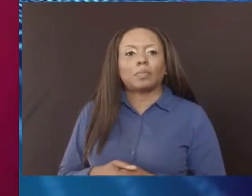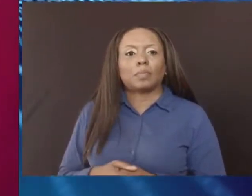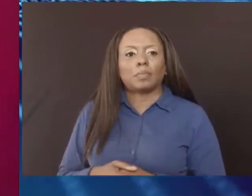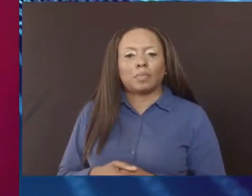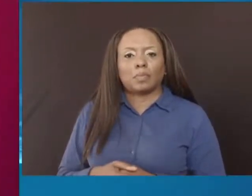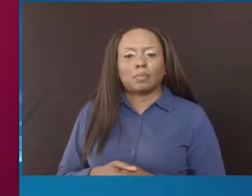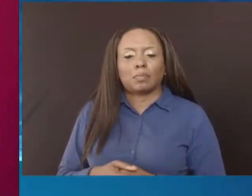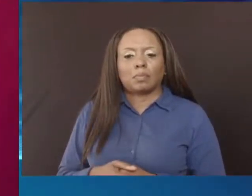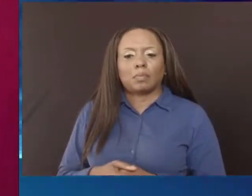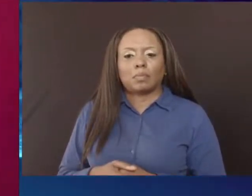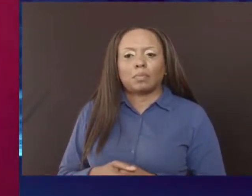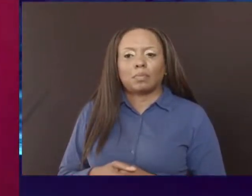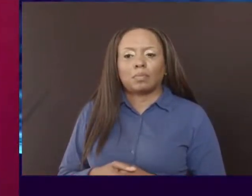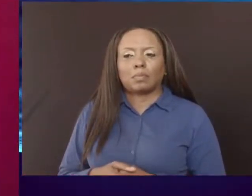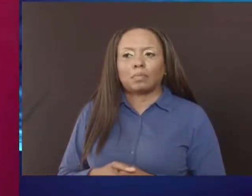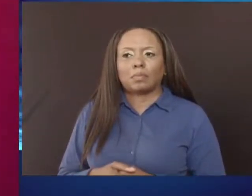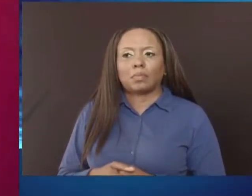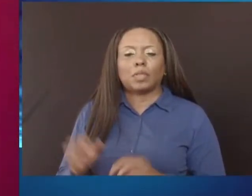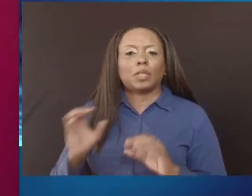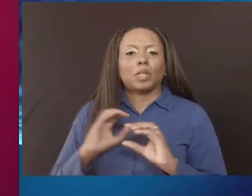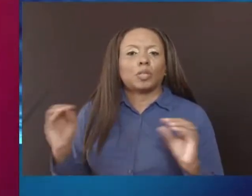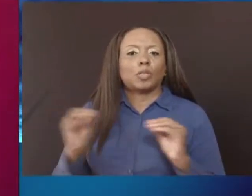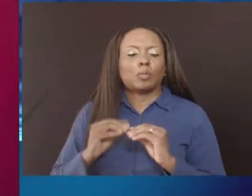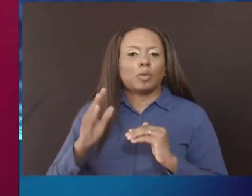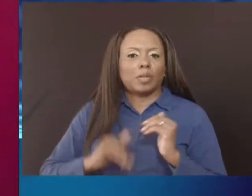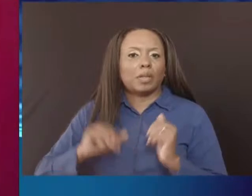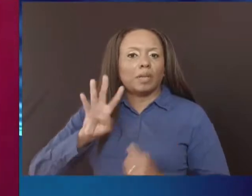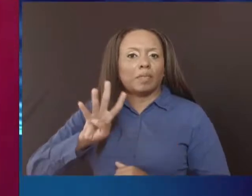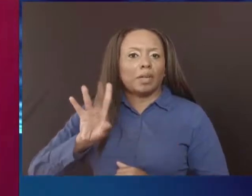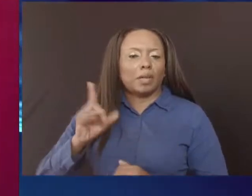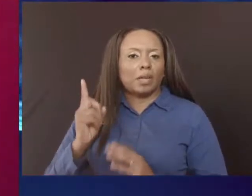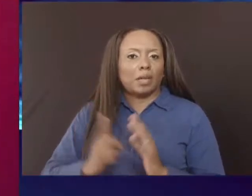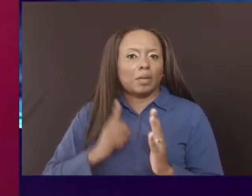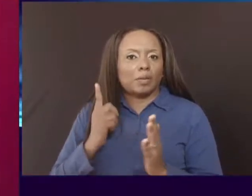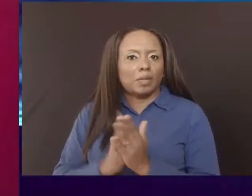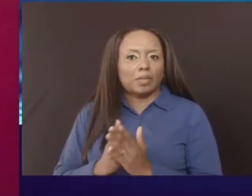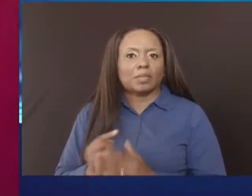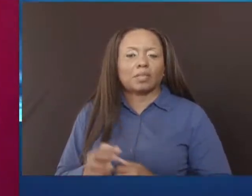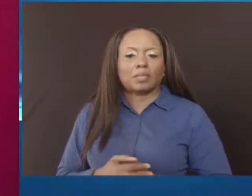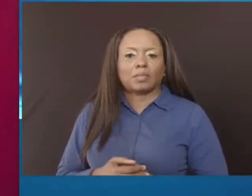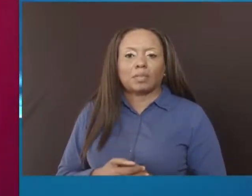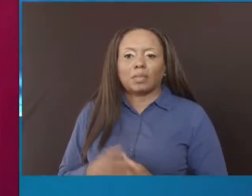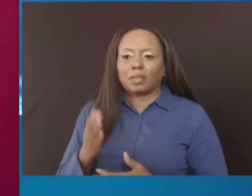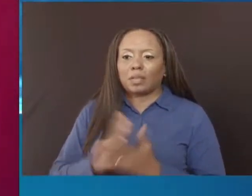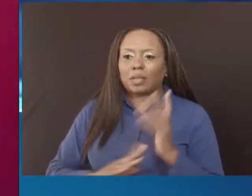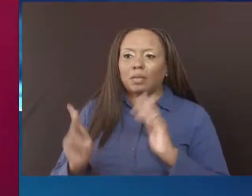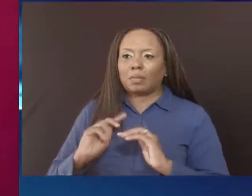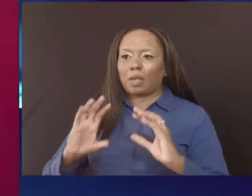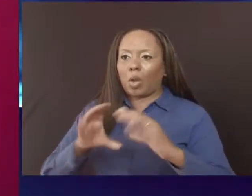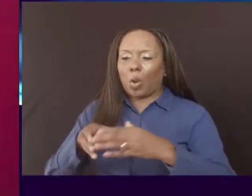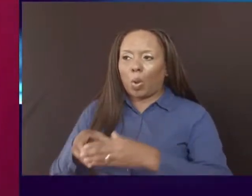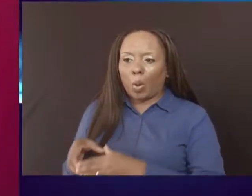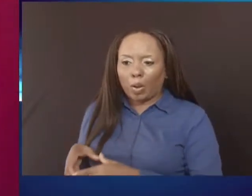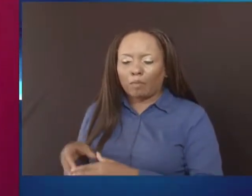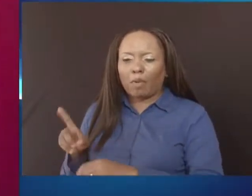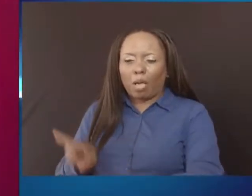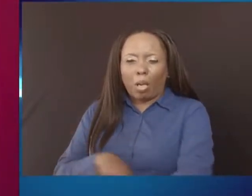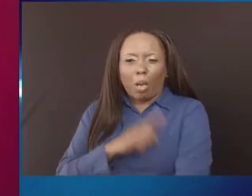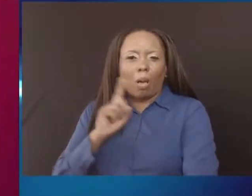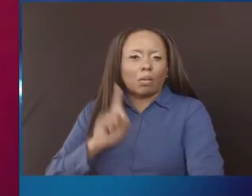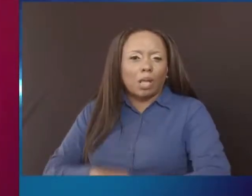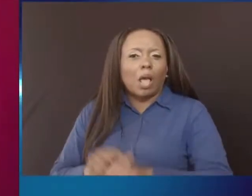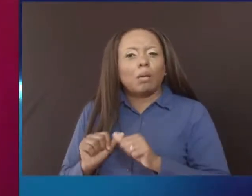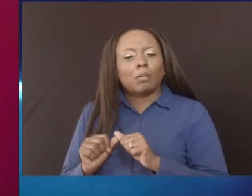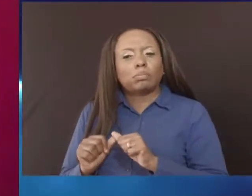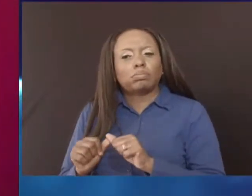more than 48 hours, I might add. And in some cases, people are in quarantine for longer than anticipated. So that